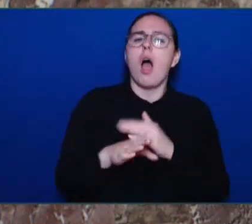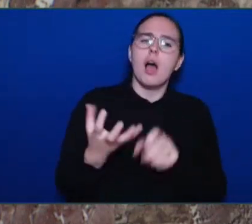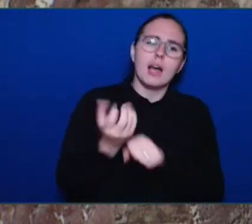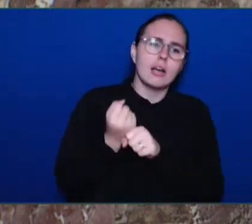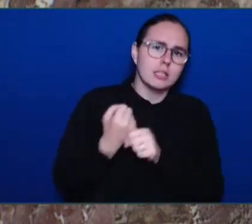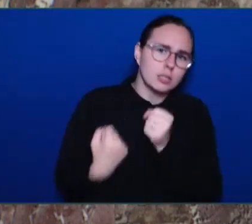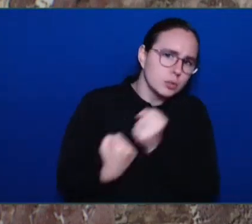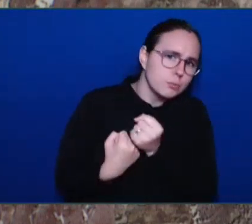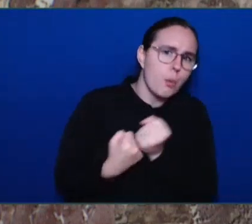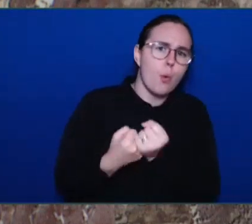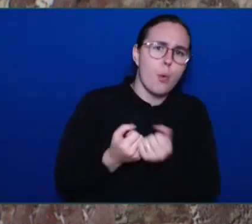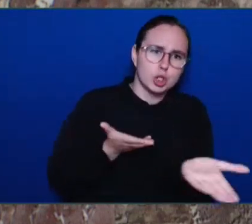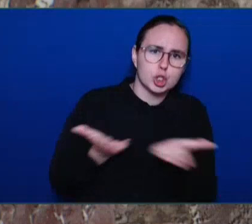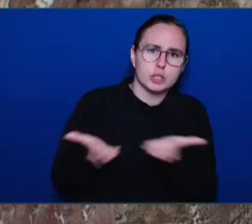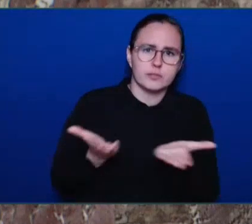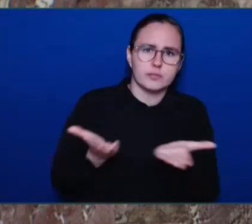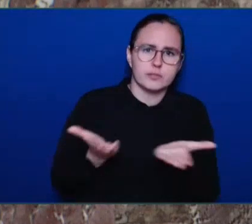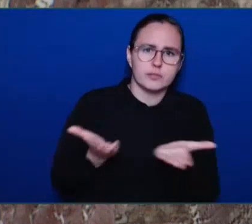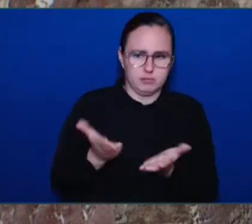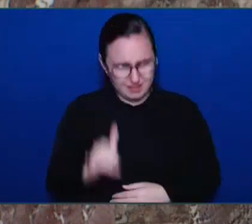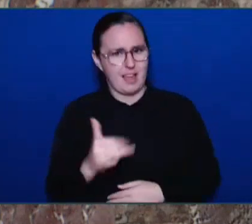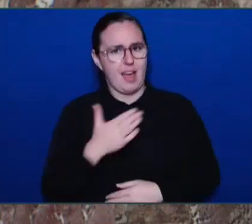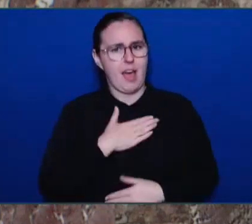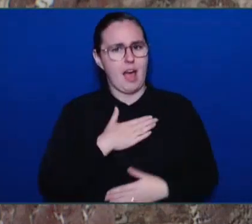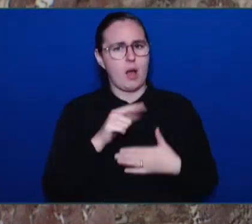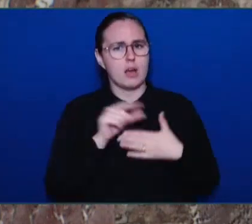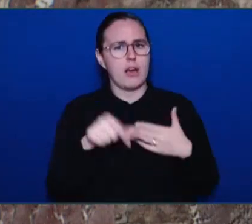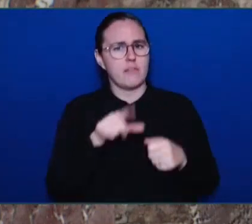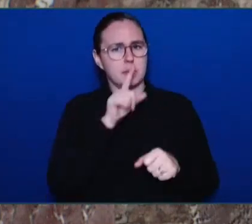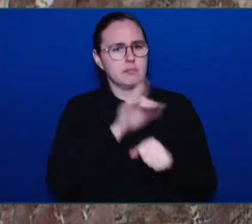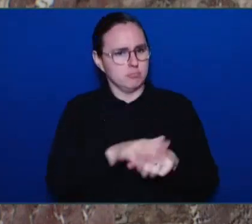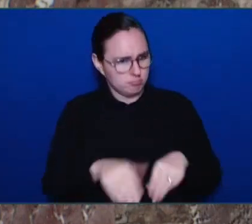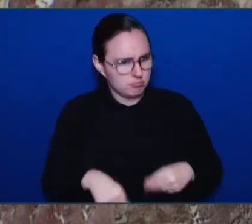will continue to take, Honourable Speaker, because